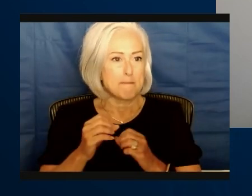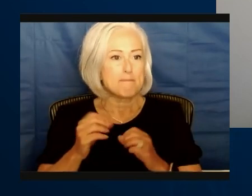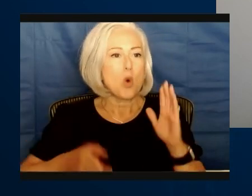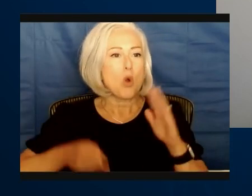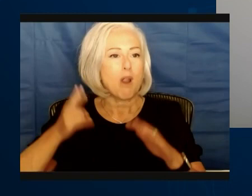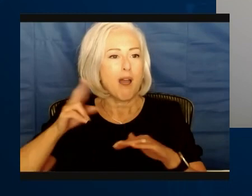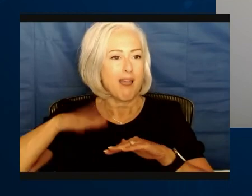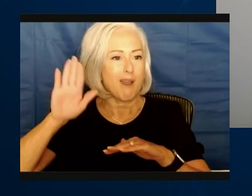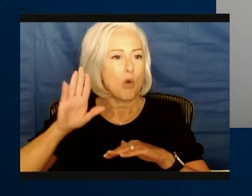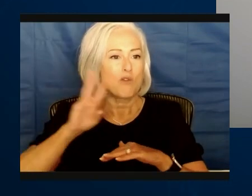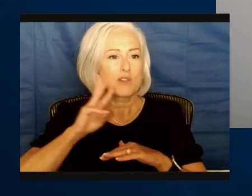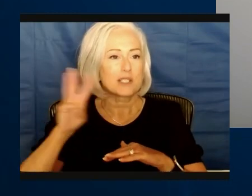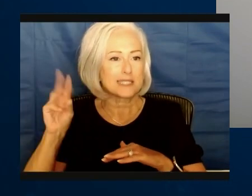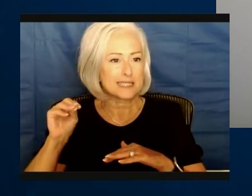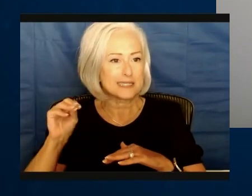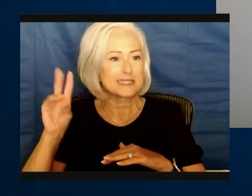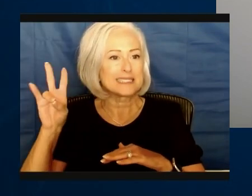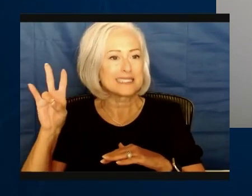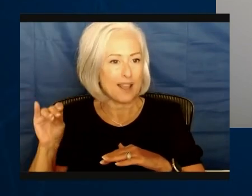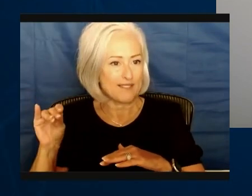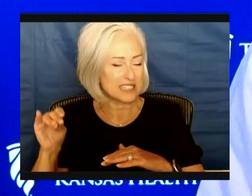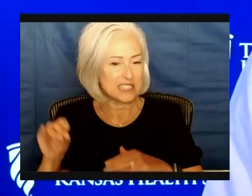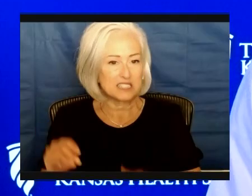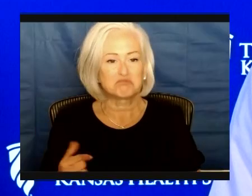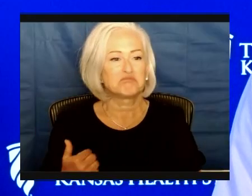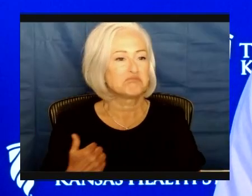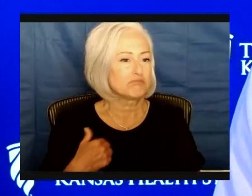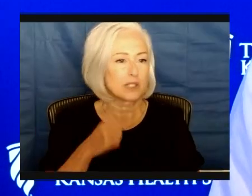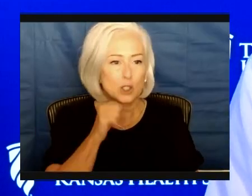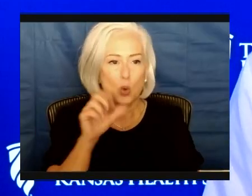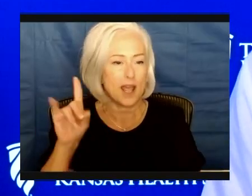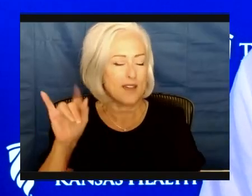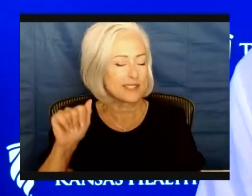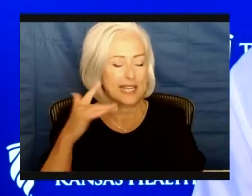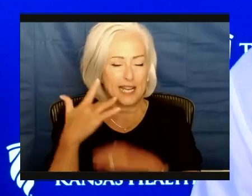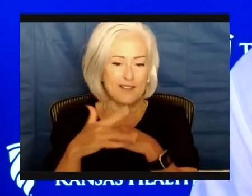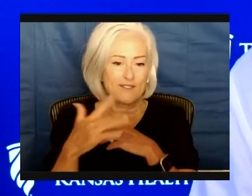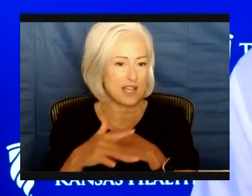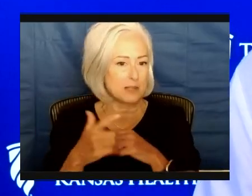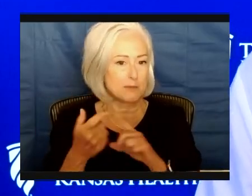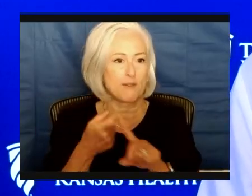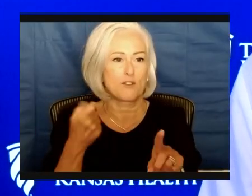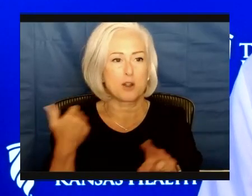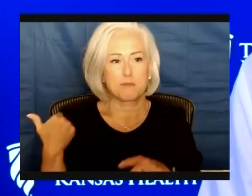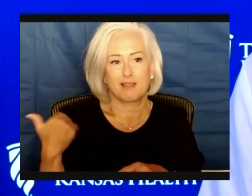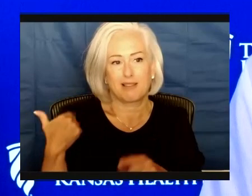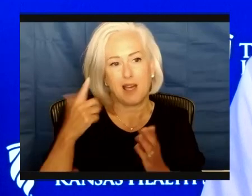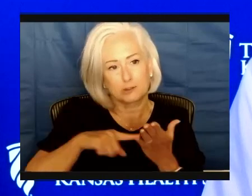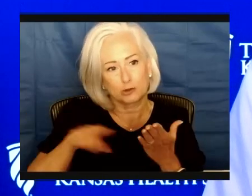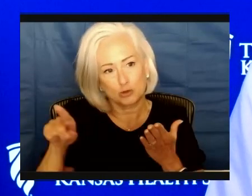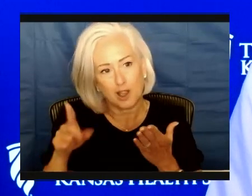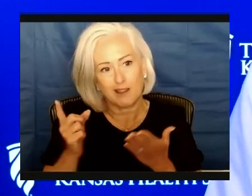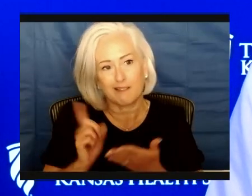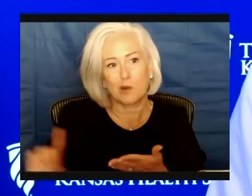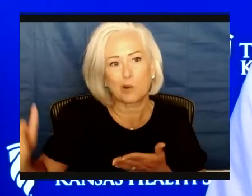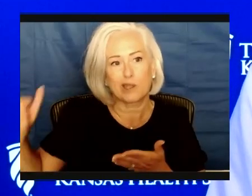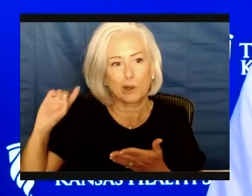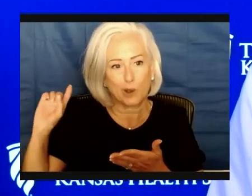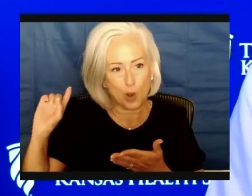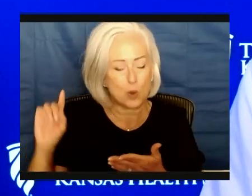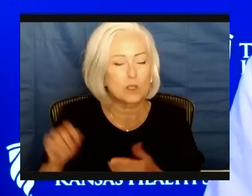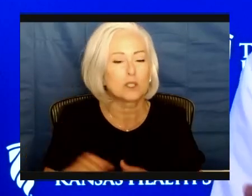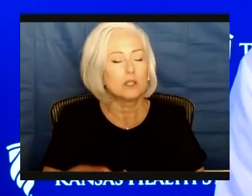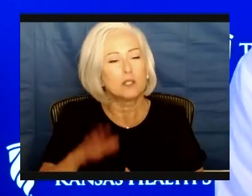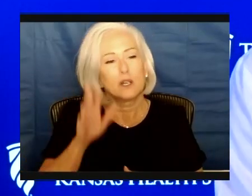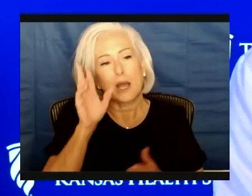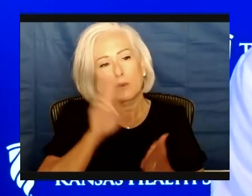over 70. Yeah, I don't have that data available from our last check, a week ago. I'll certainly look through and see if